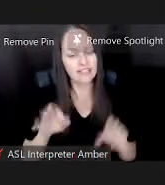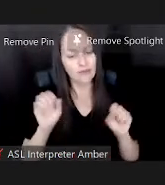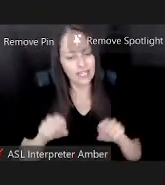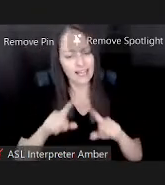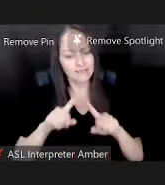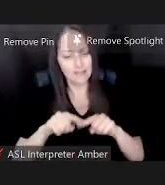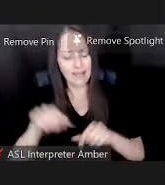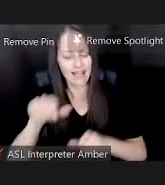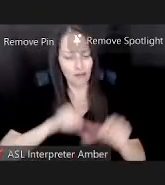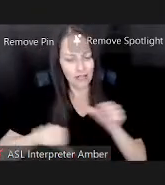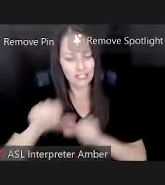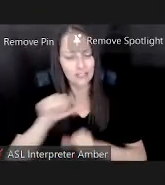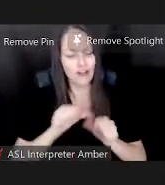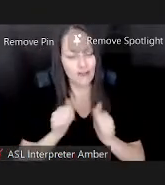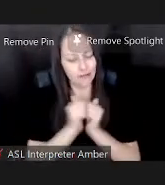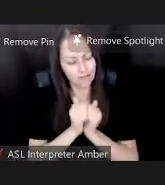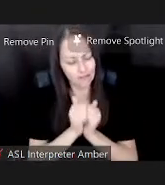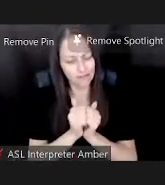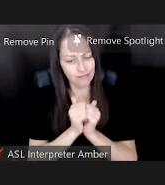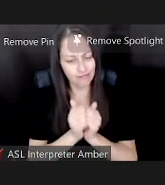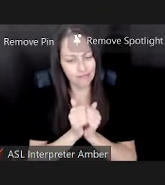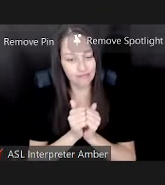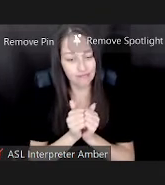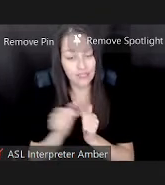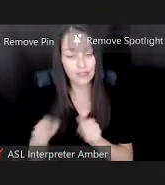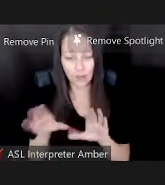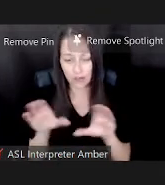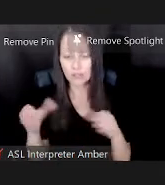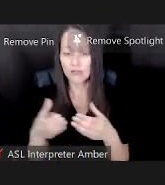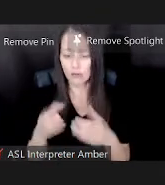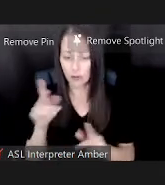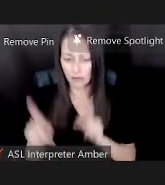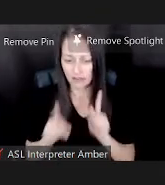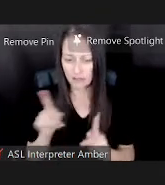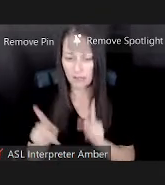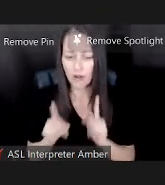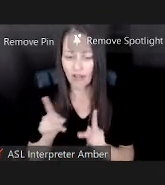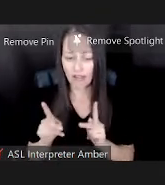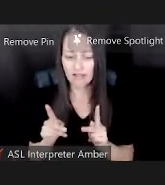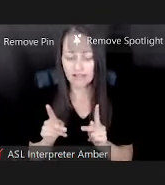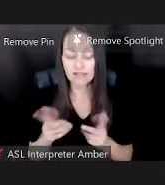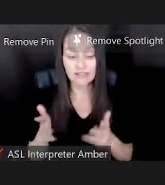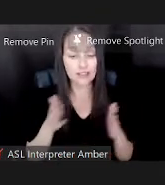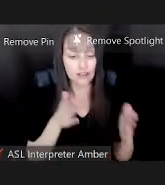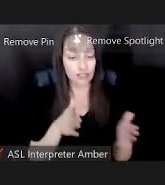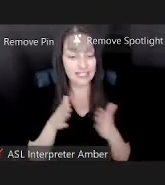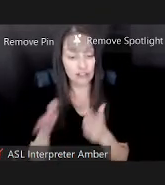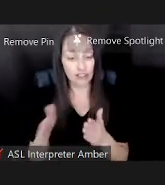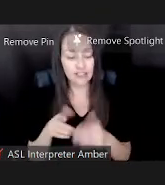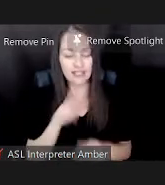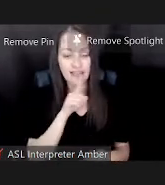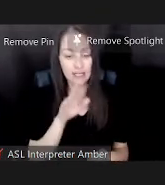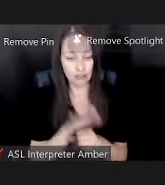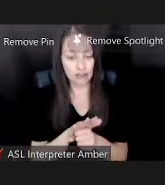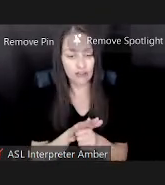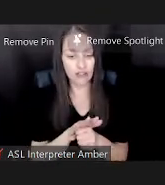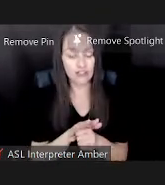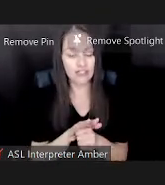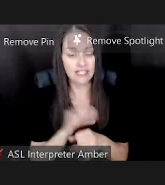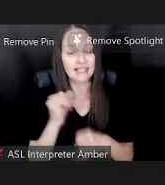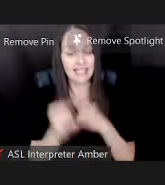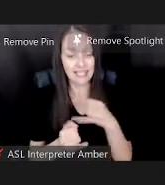another. Yep. So this is a group of people who are, you know, strategically as well, ensuring that the